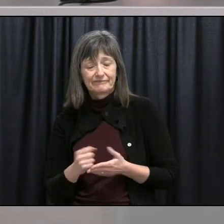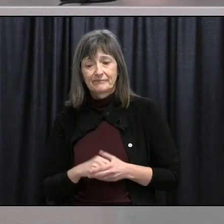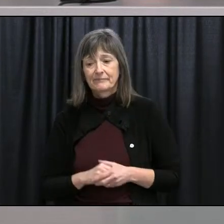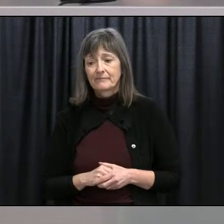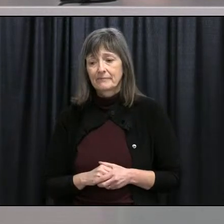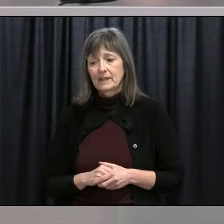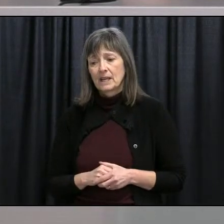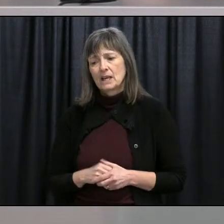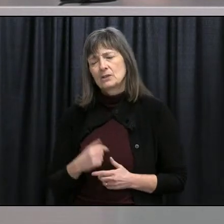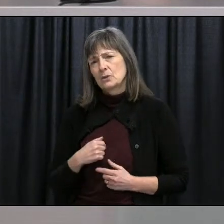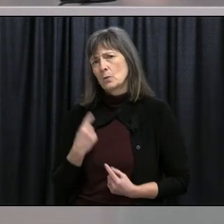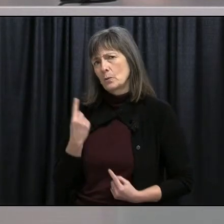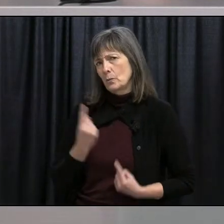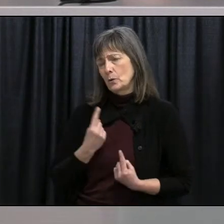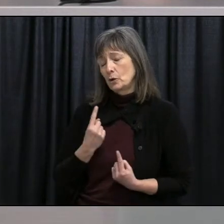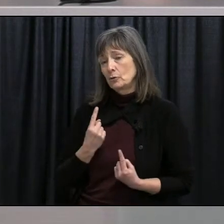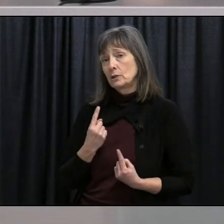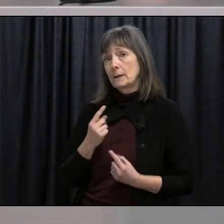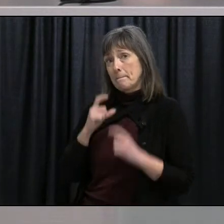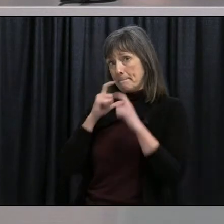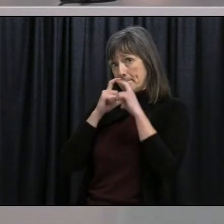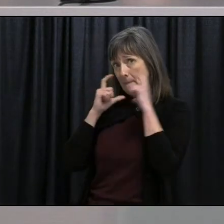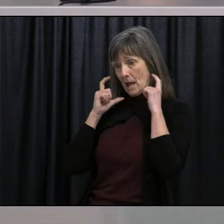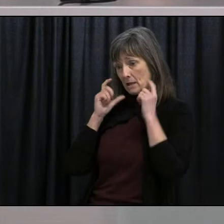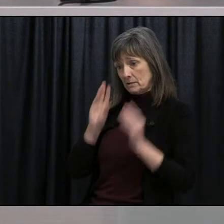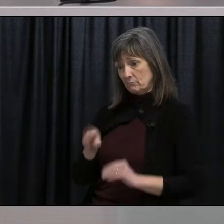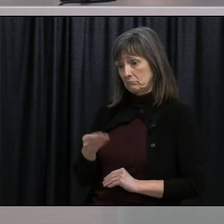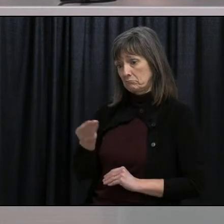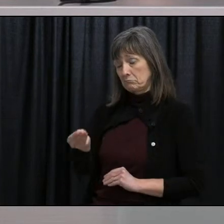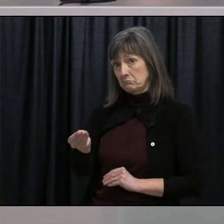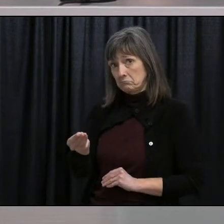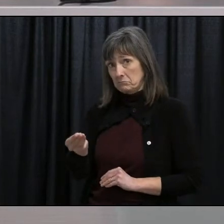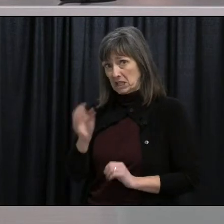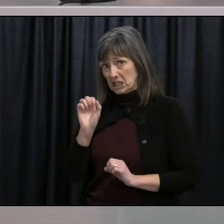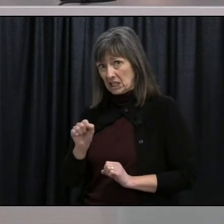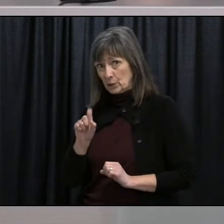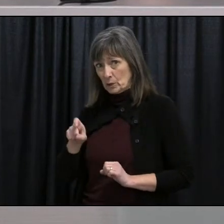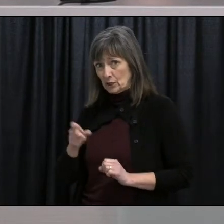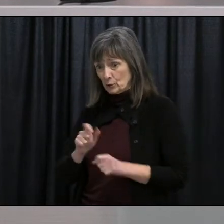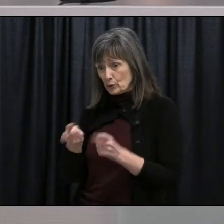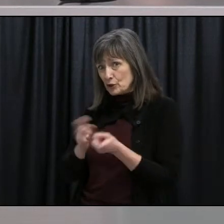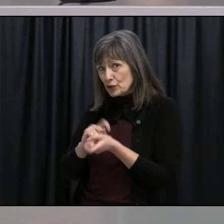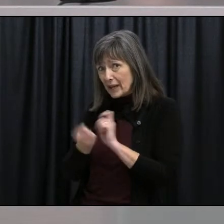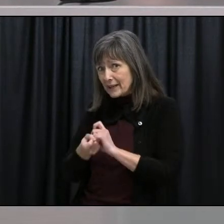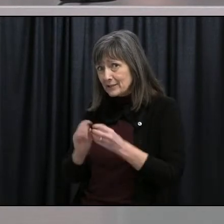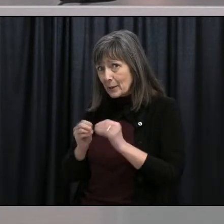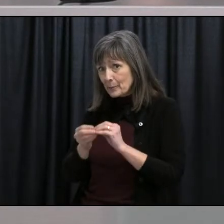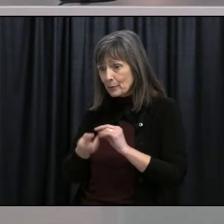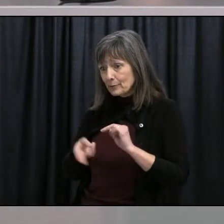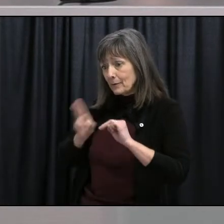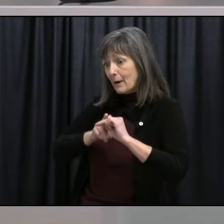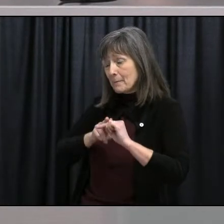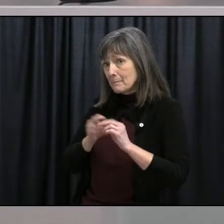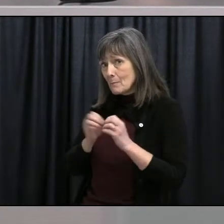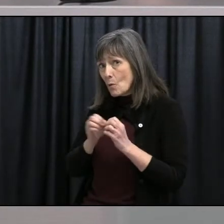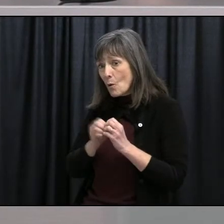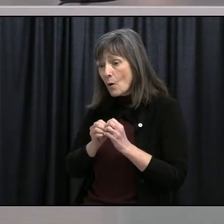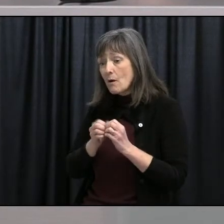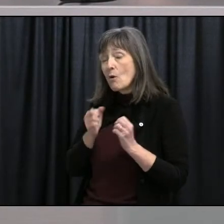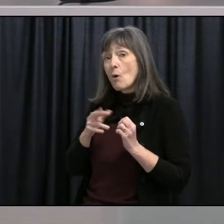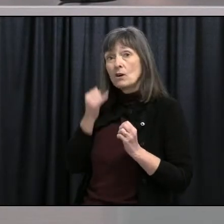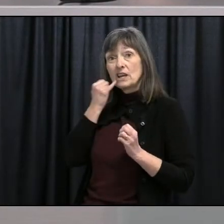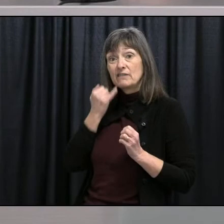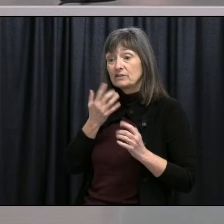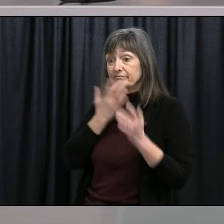the amount of masks being provided to early childhood educators is being reevaluated at all, or if they will be stuck with covering